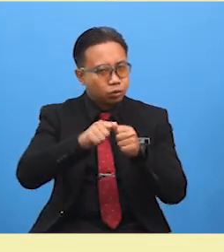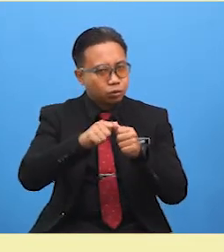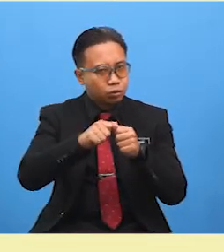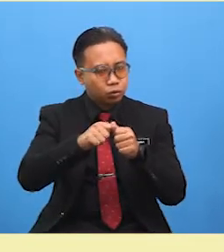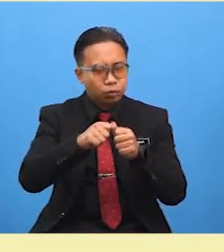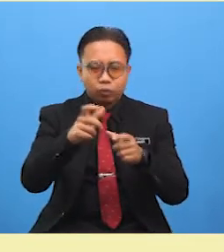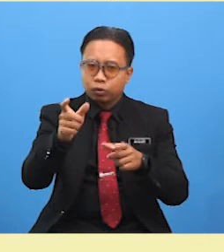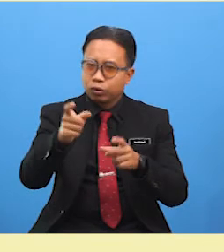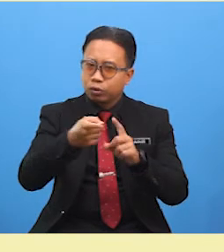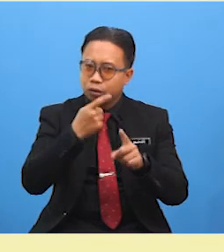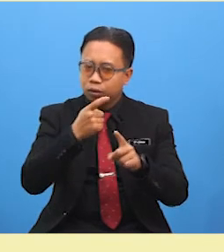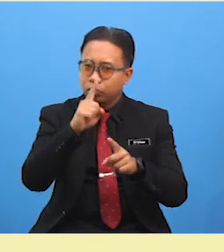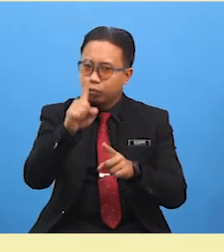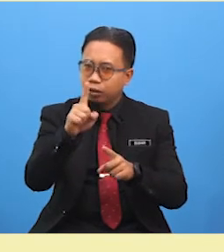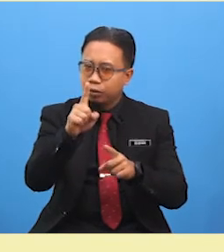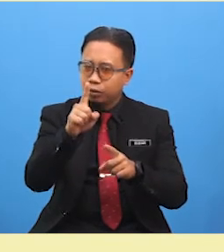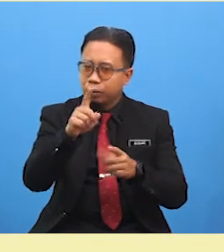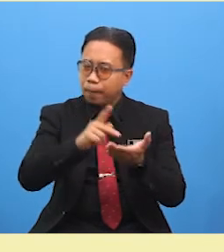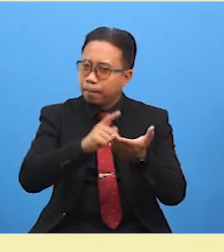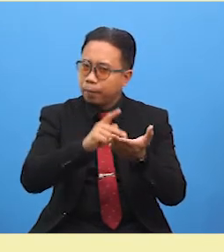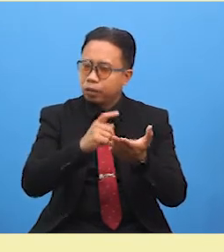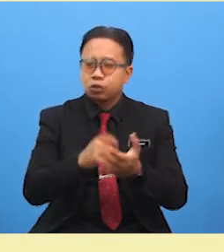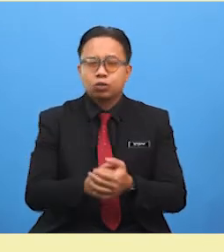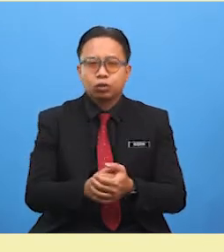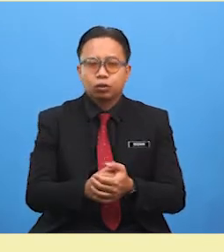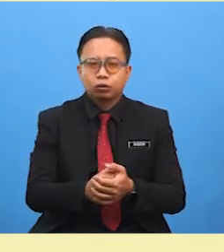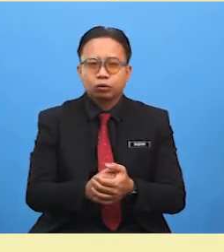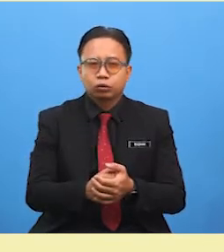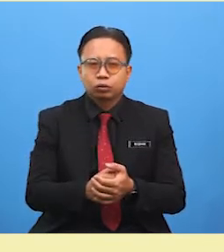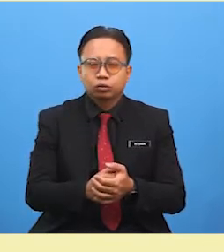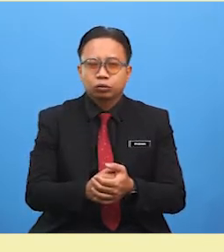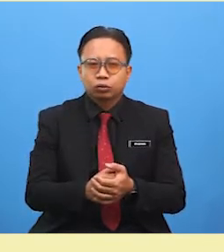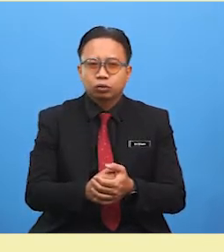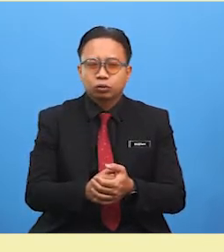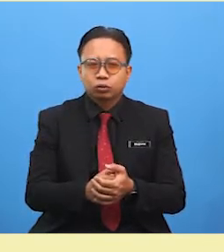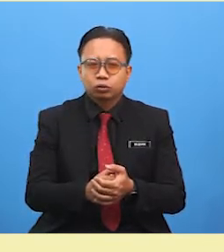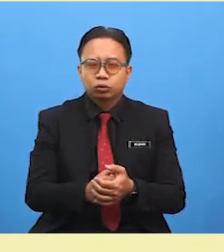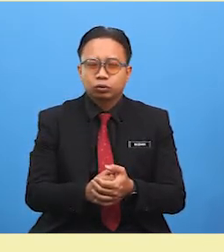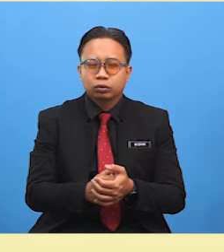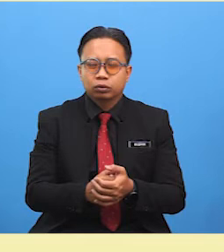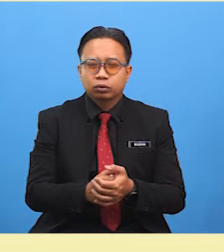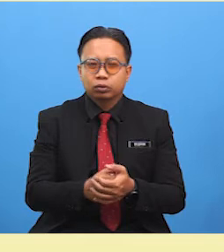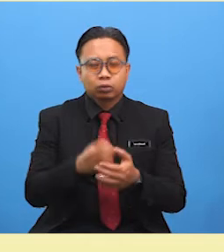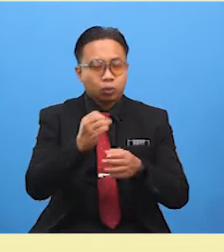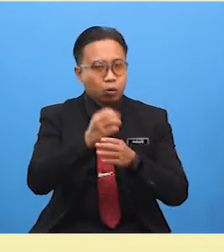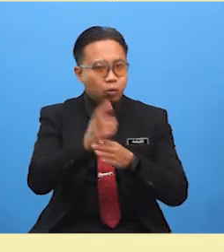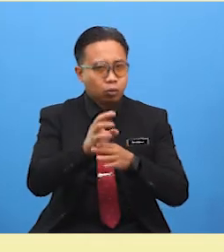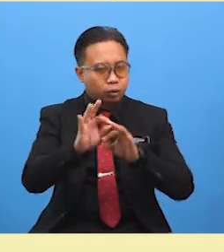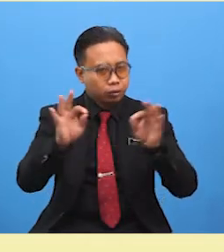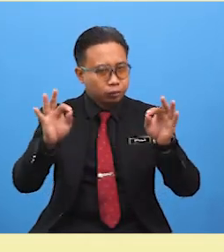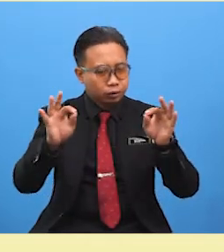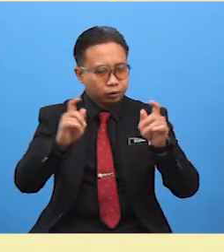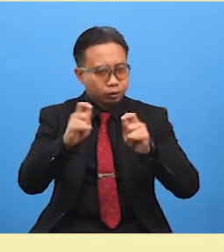another, just like how you use a car in Malaysia to get from one place to another, or a train, or a taxi. Finally,